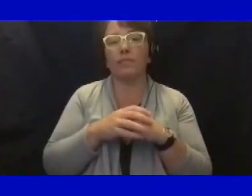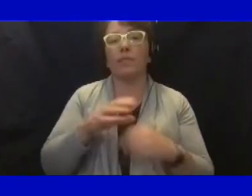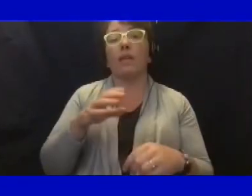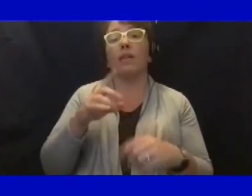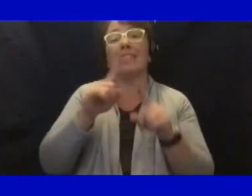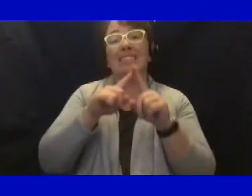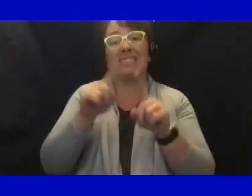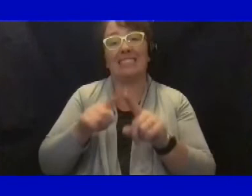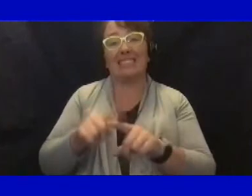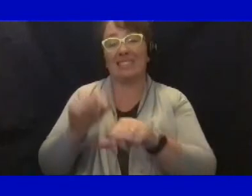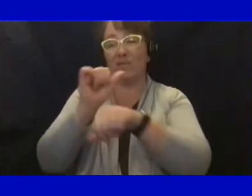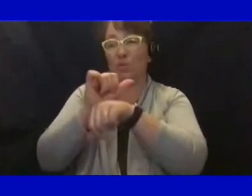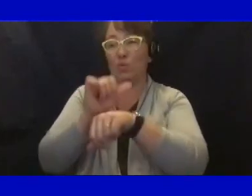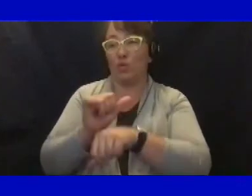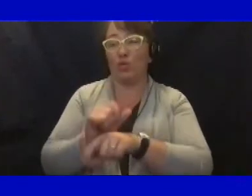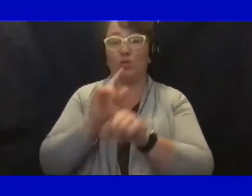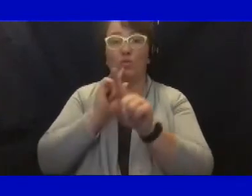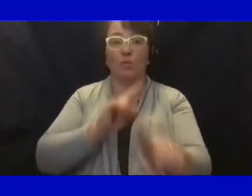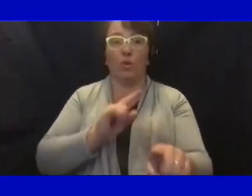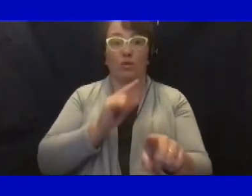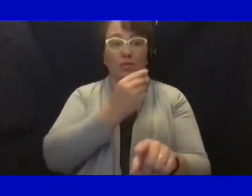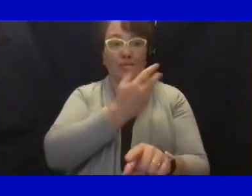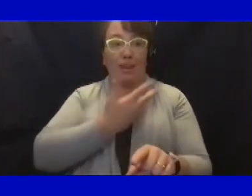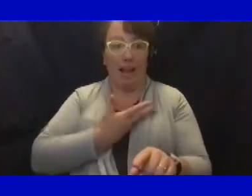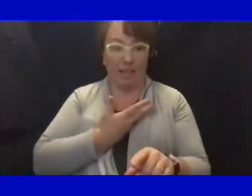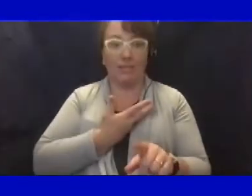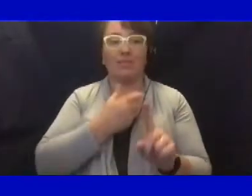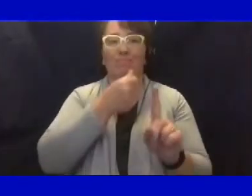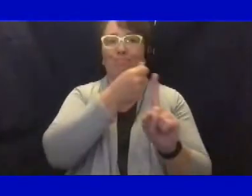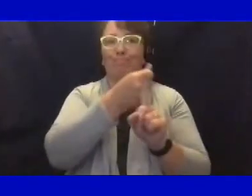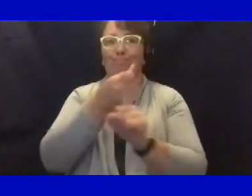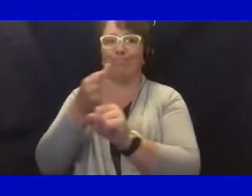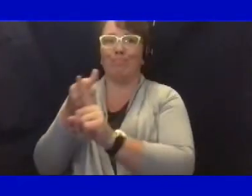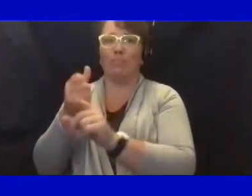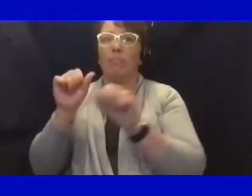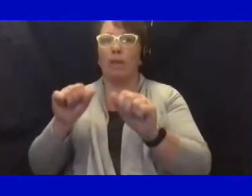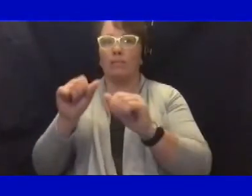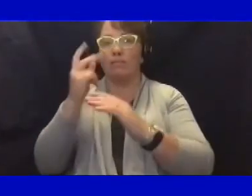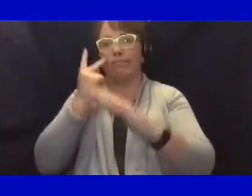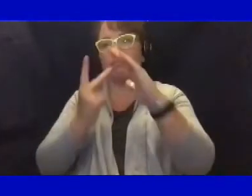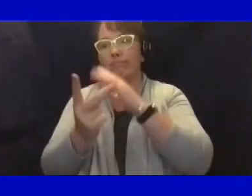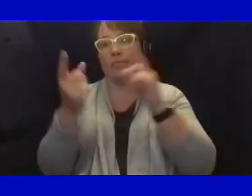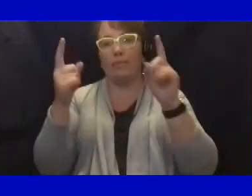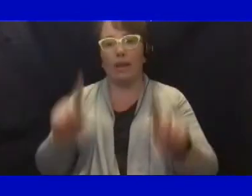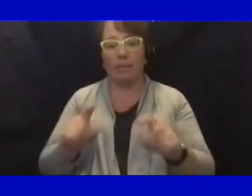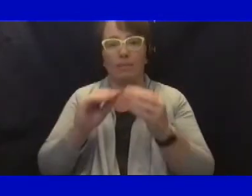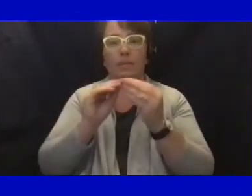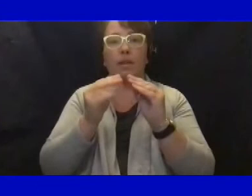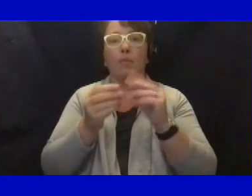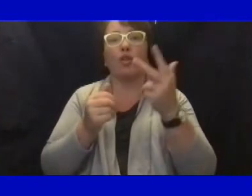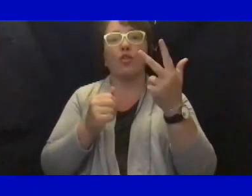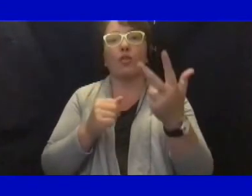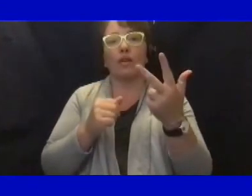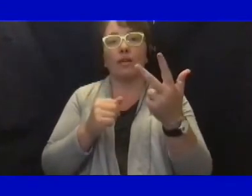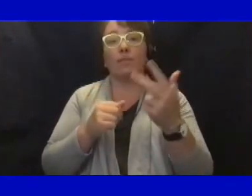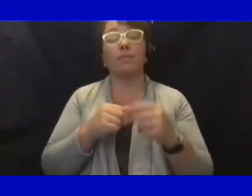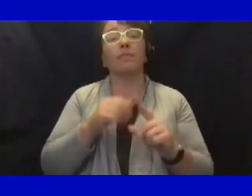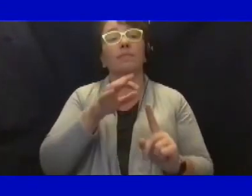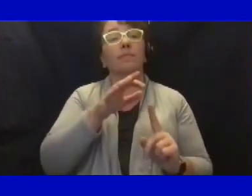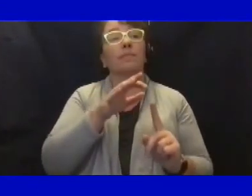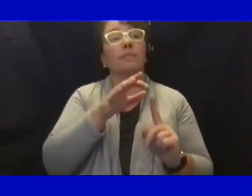us incredible insights to impacts. Number three, the experts are telling us that if it